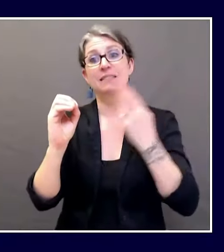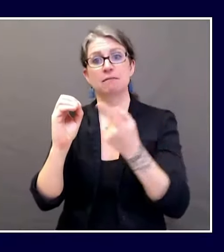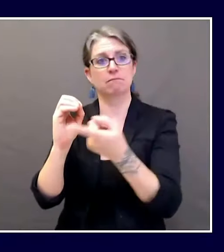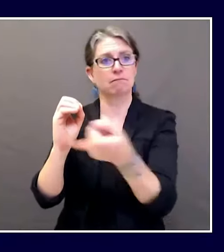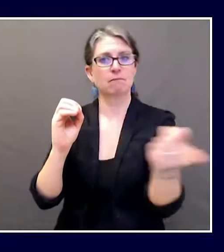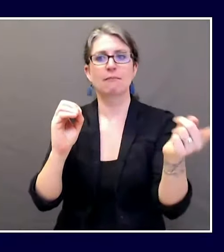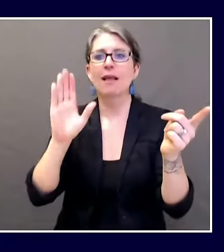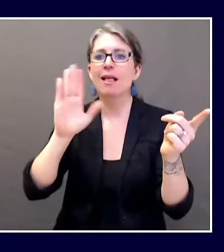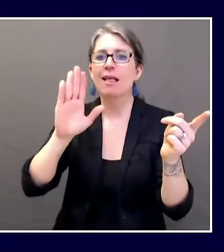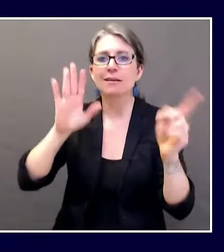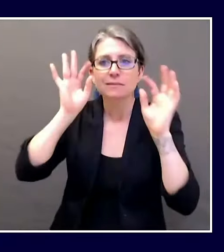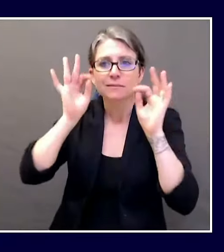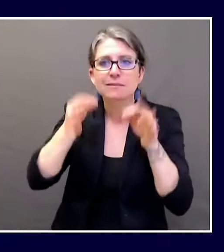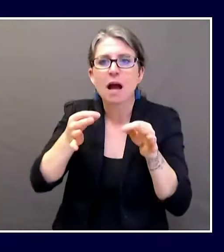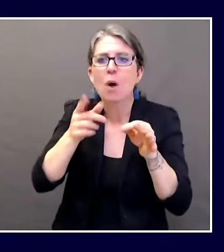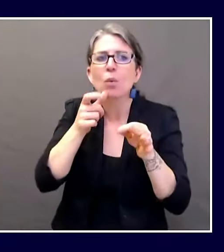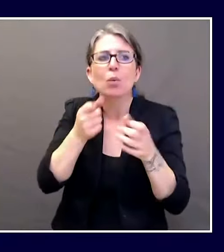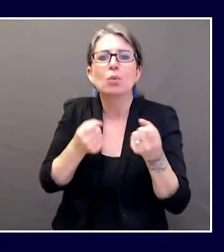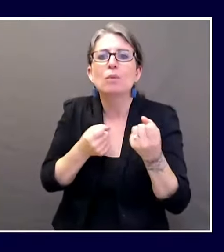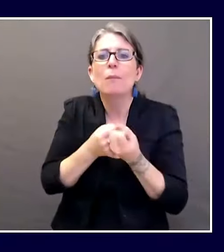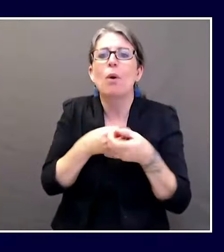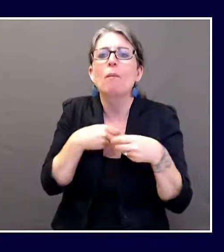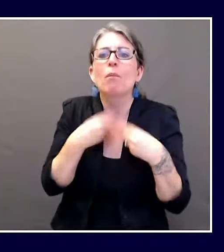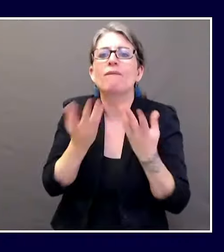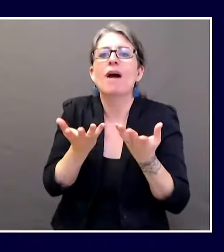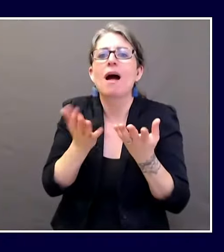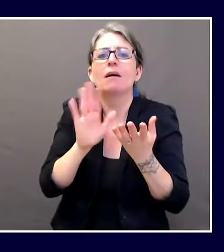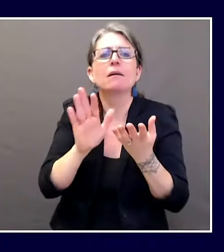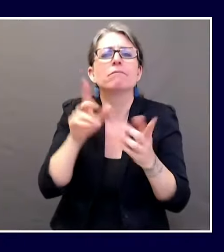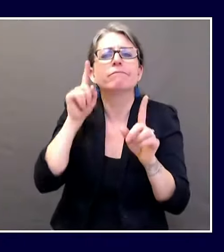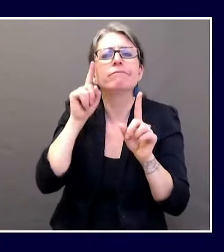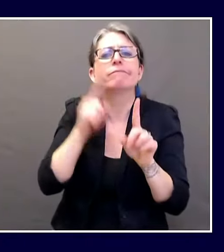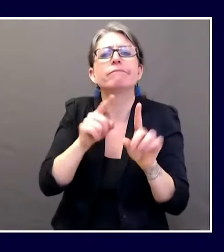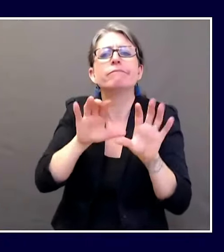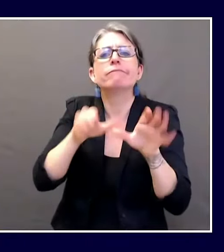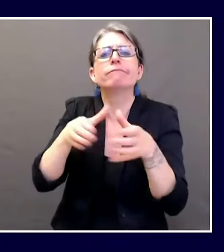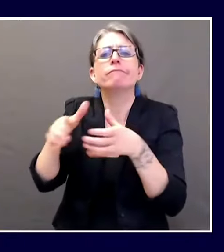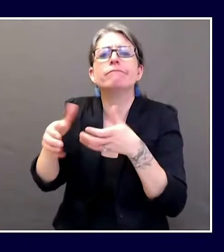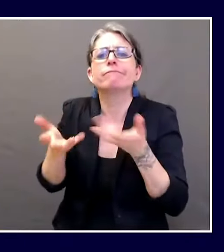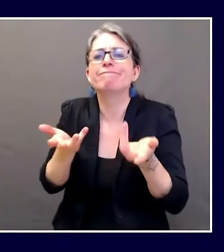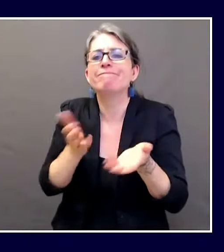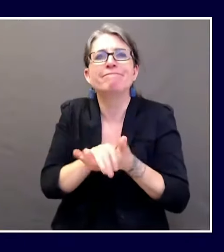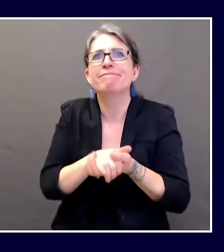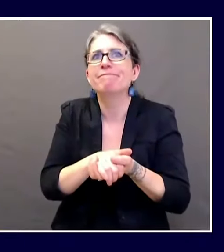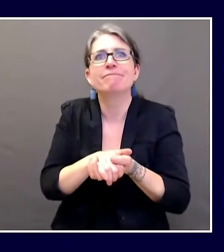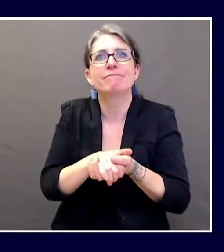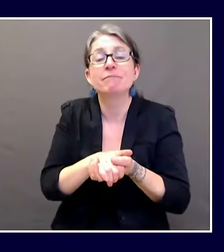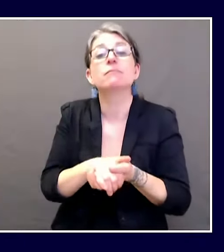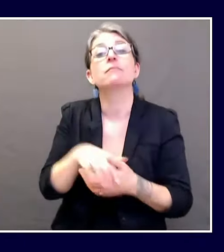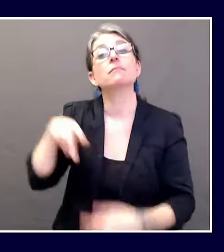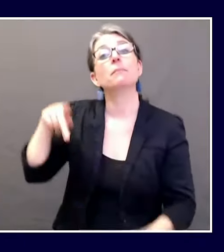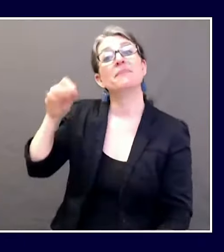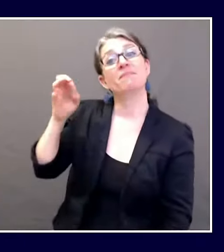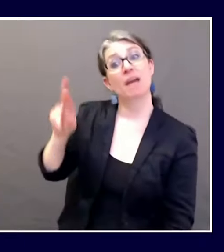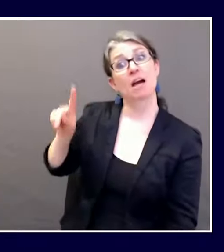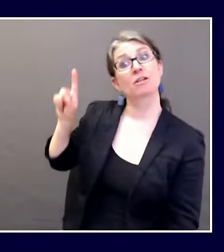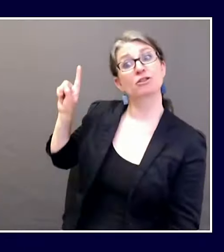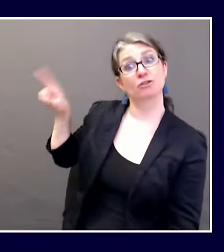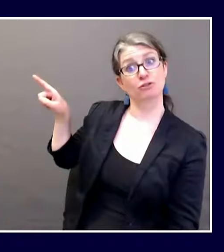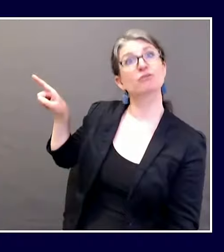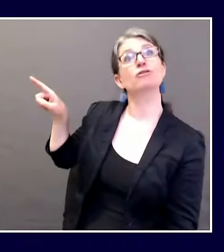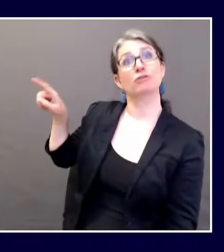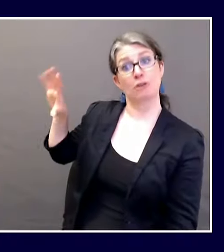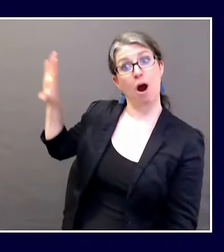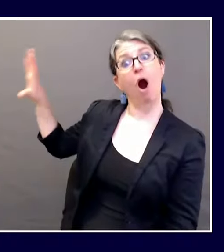be. The increase in Pfizer doses that we are receiving is going largely to the larger scale vaccination sites, and